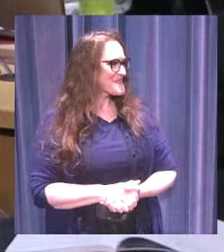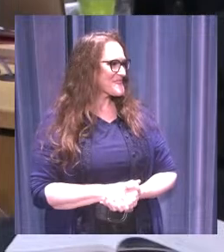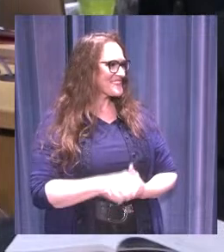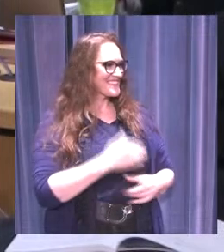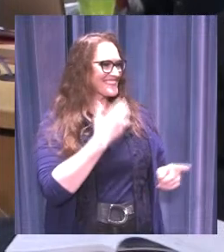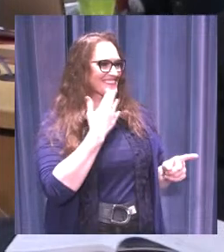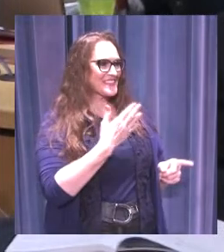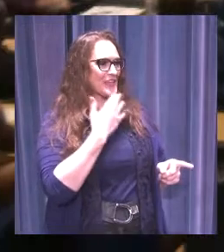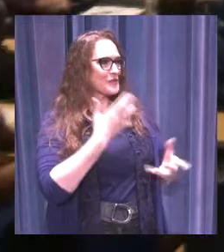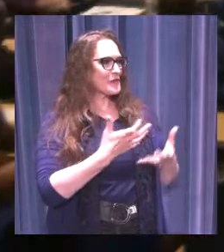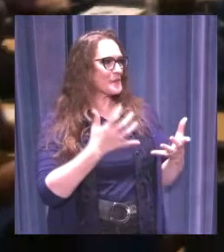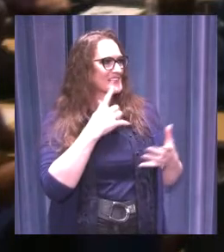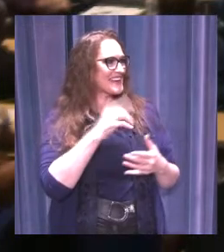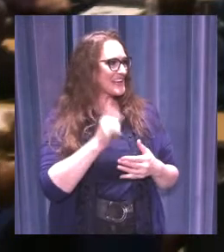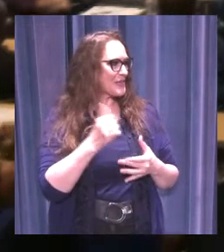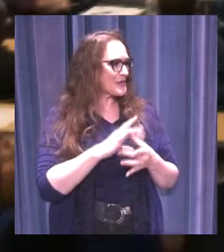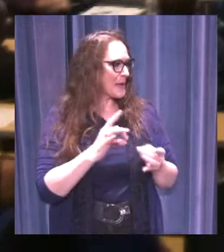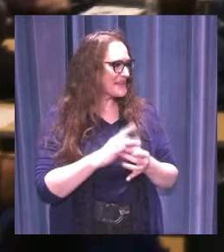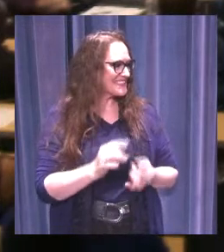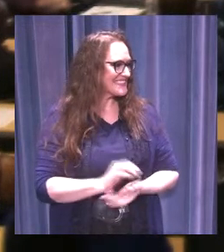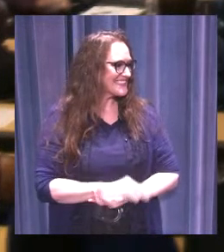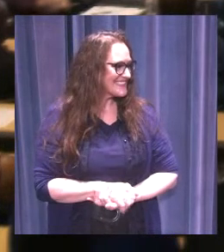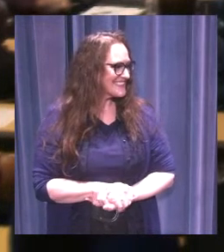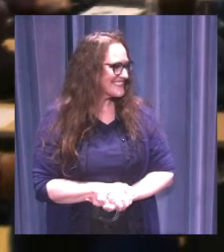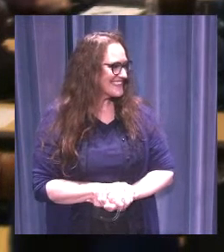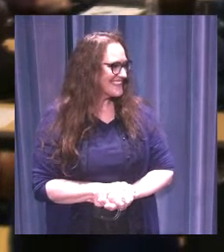Thank you very much. Are there any other comments?